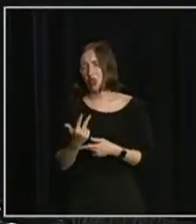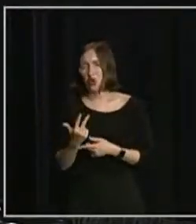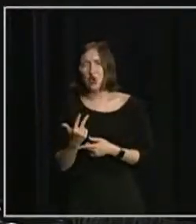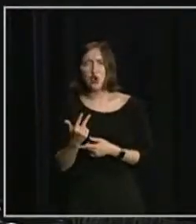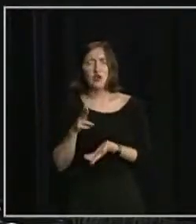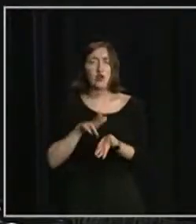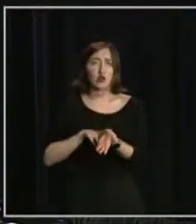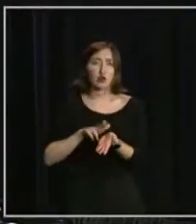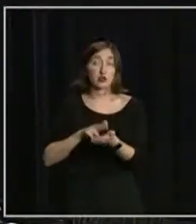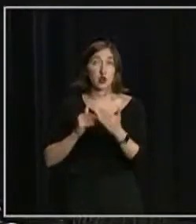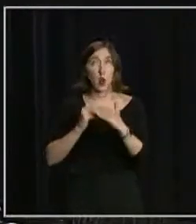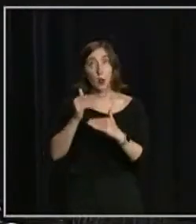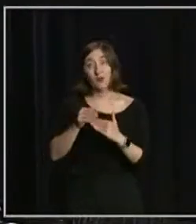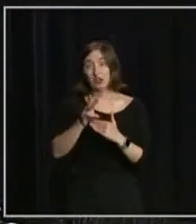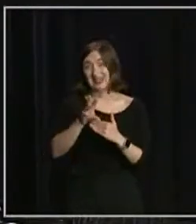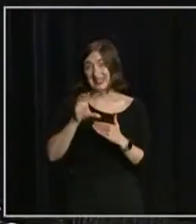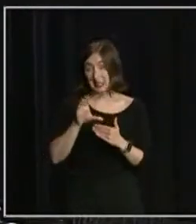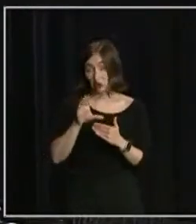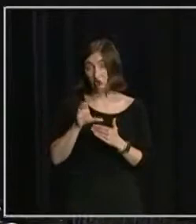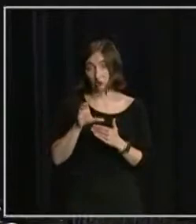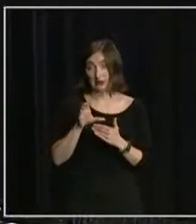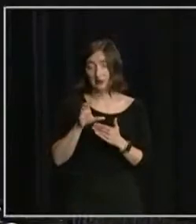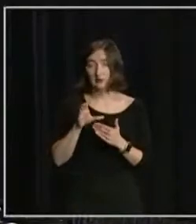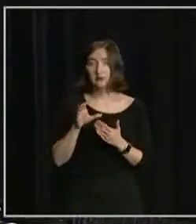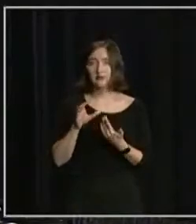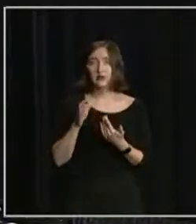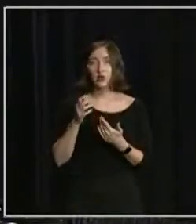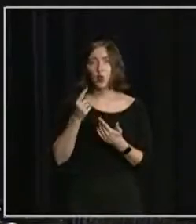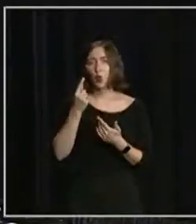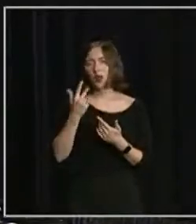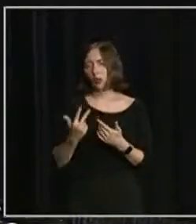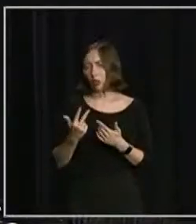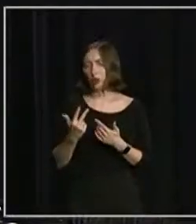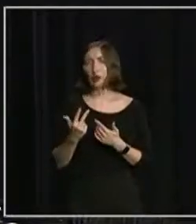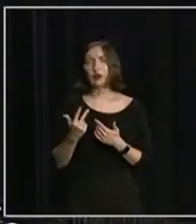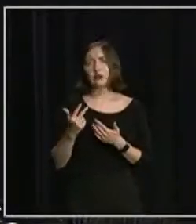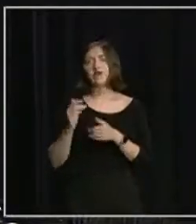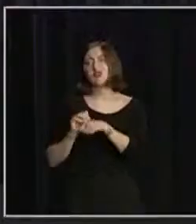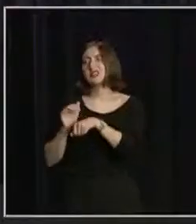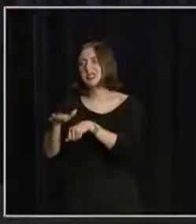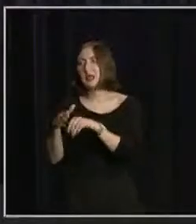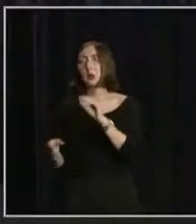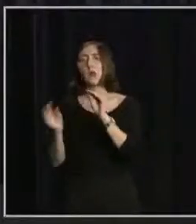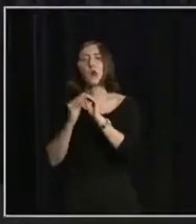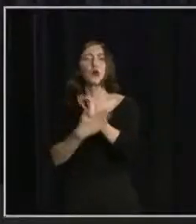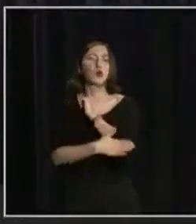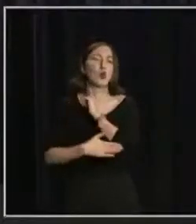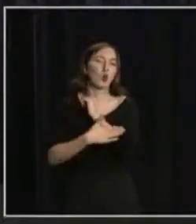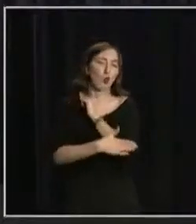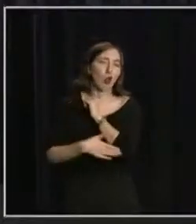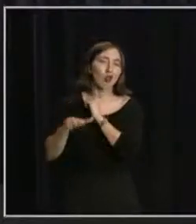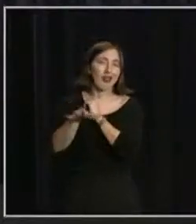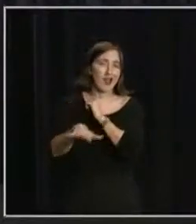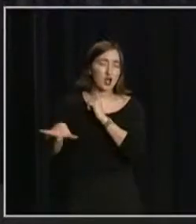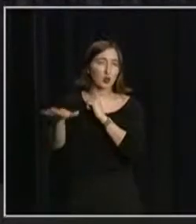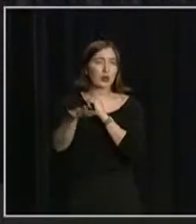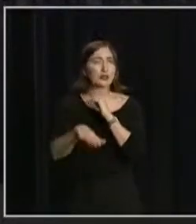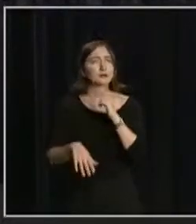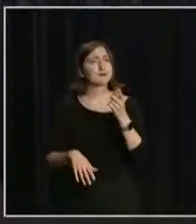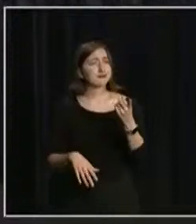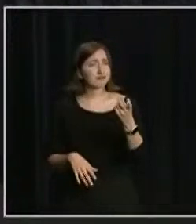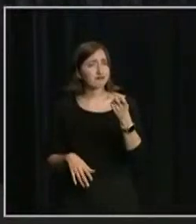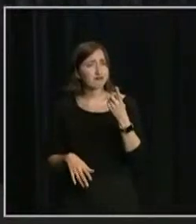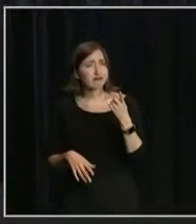600 so far, about a third of those have been redeployed to the more rural parts of the county. Dr. Jacob, I know you don't